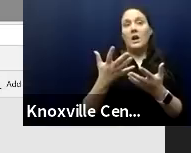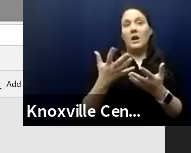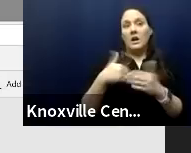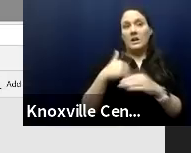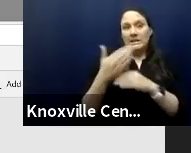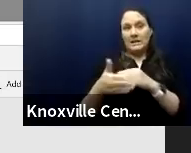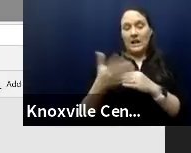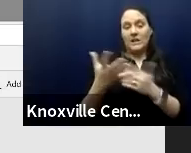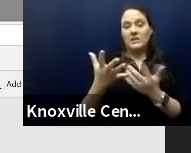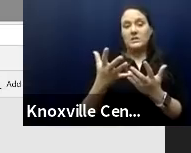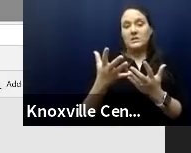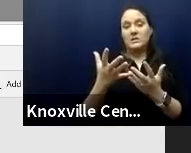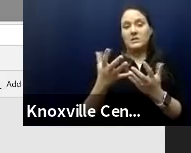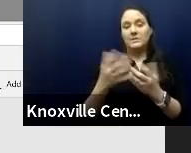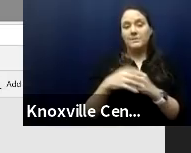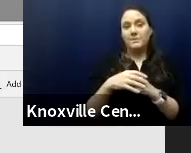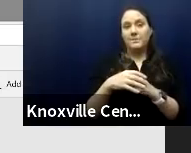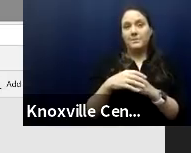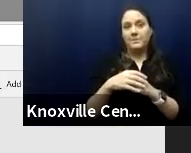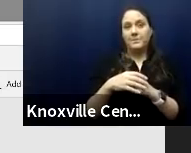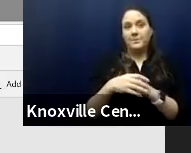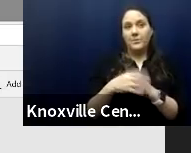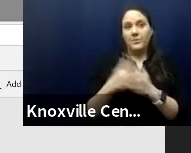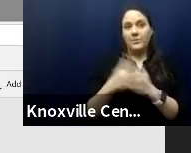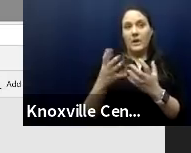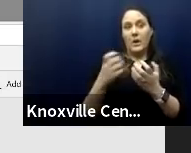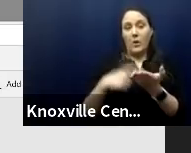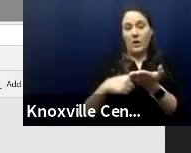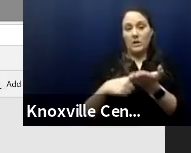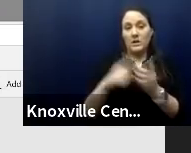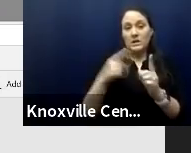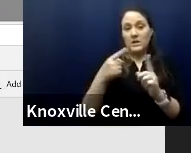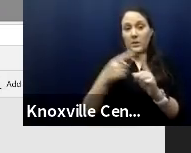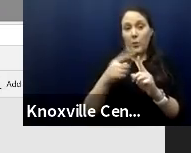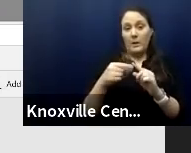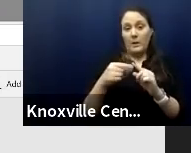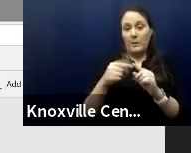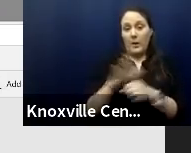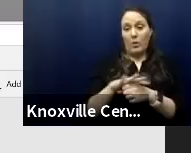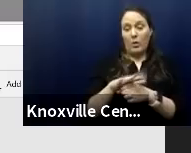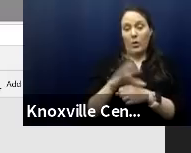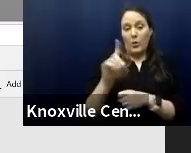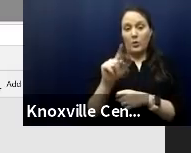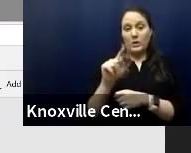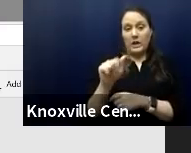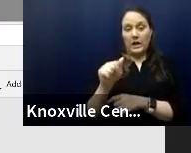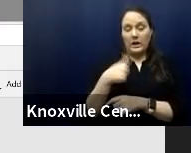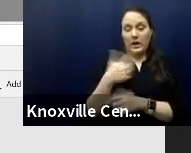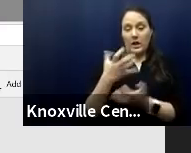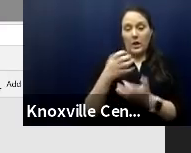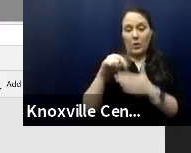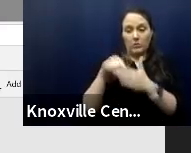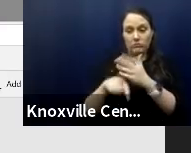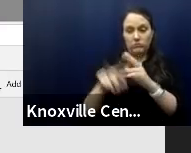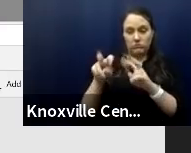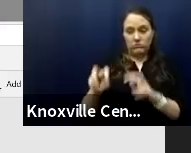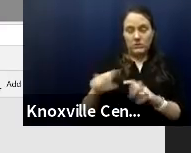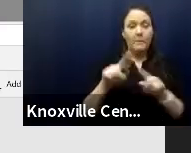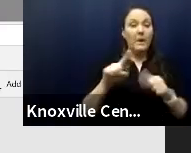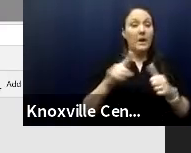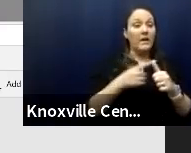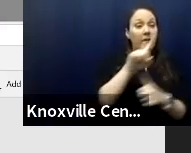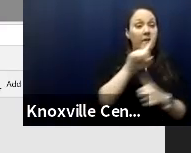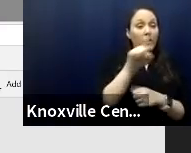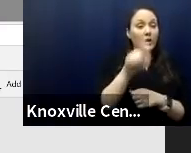that point that you made about our local data. I do want to dig into that, but I think my first question is